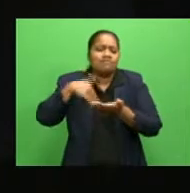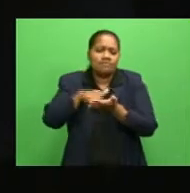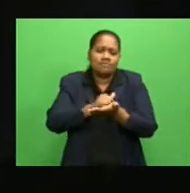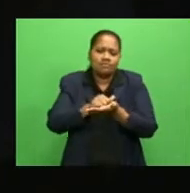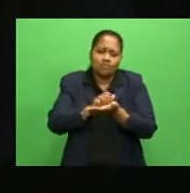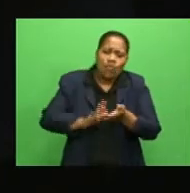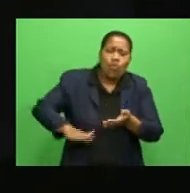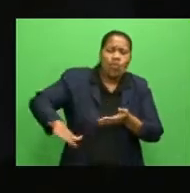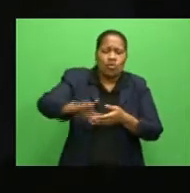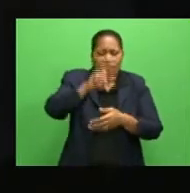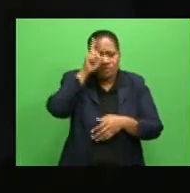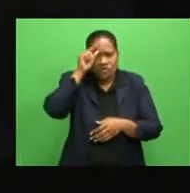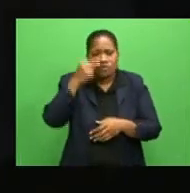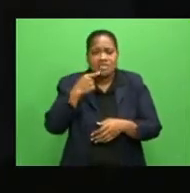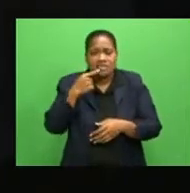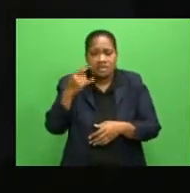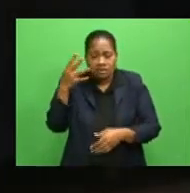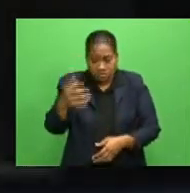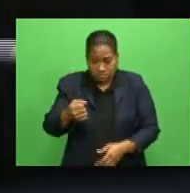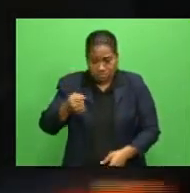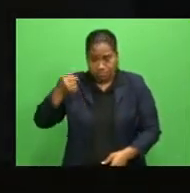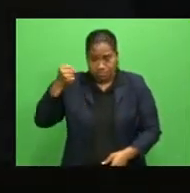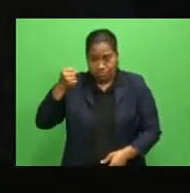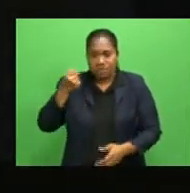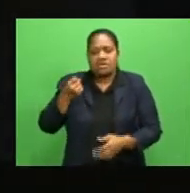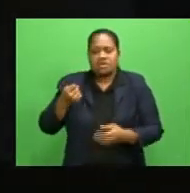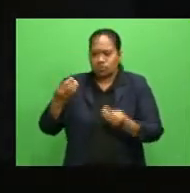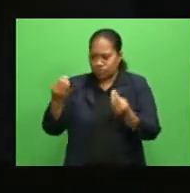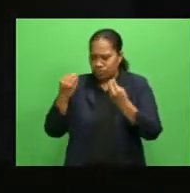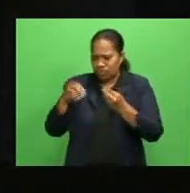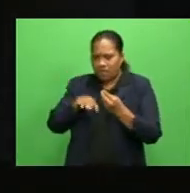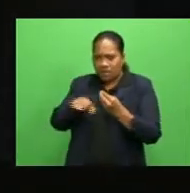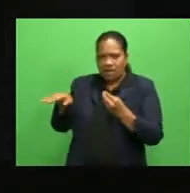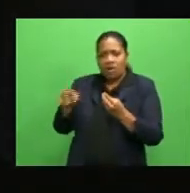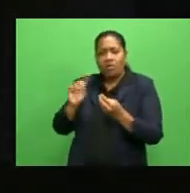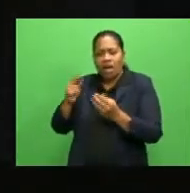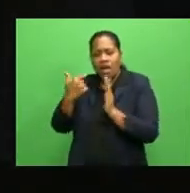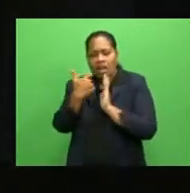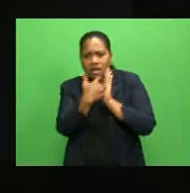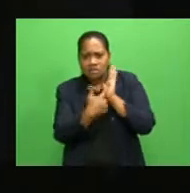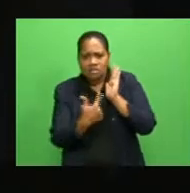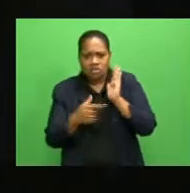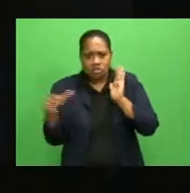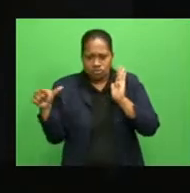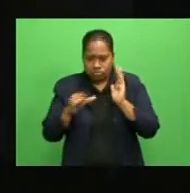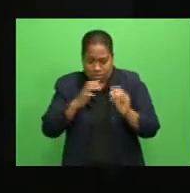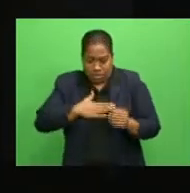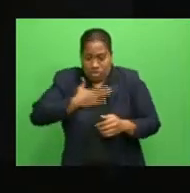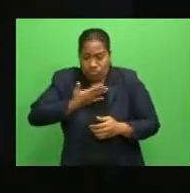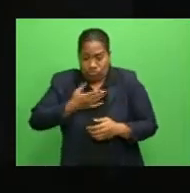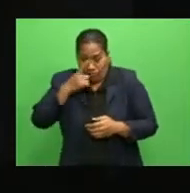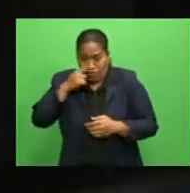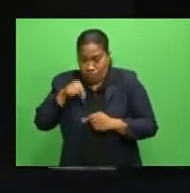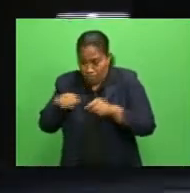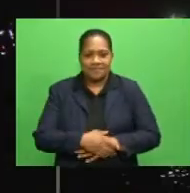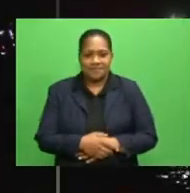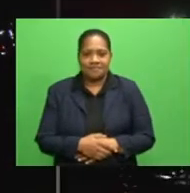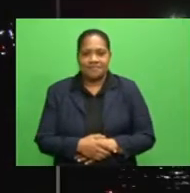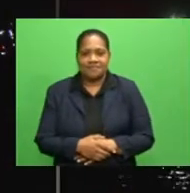the suspension has taught them a valuable lesson to always put the interests of citizens first.